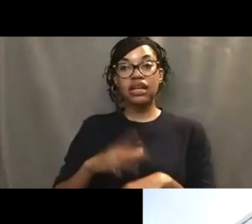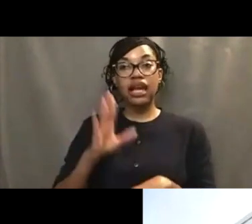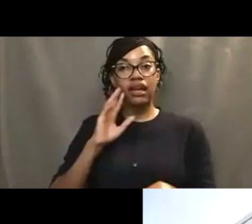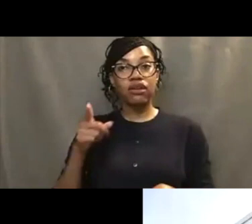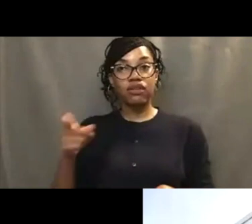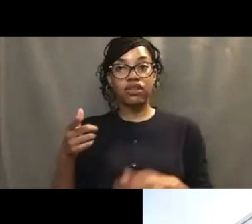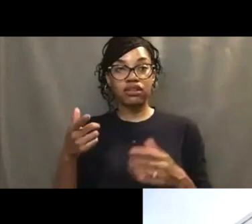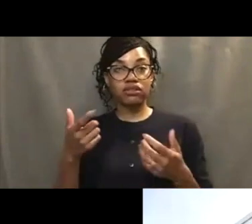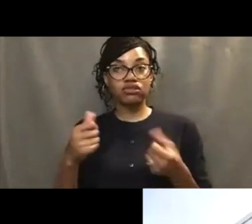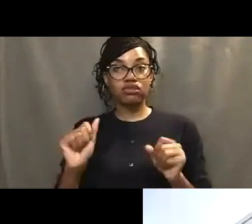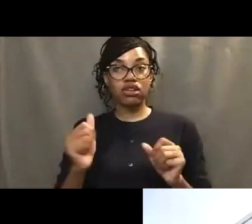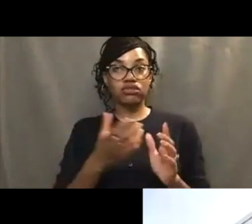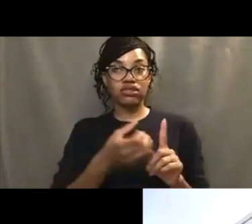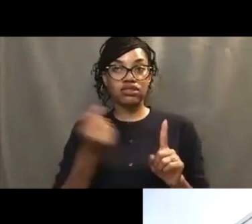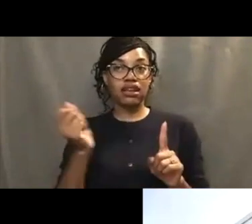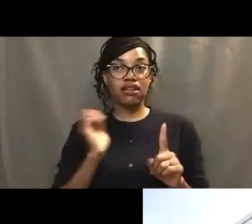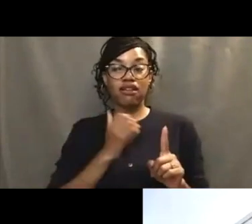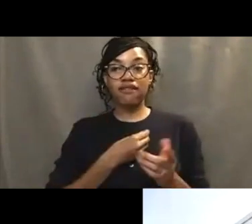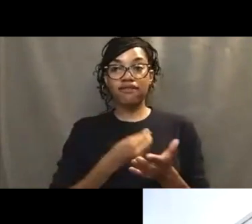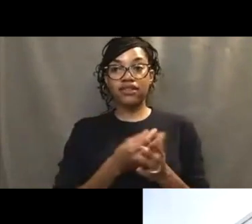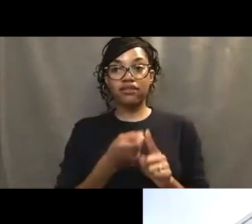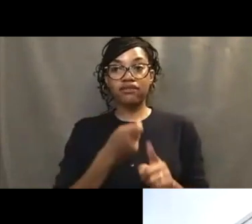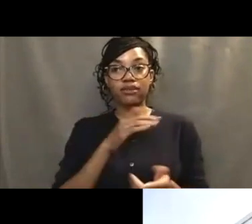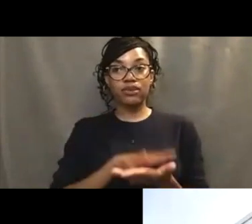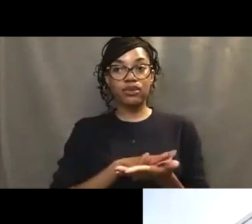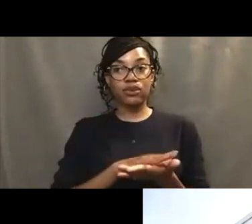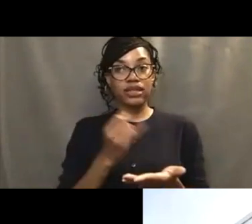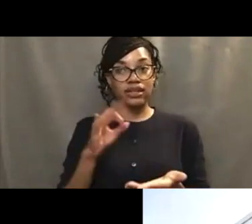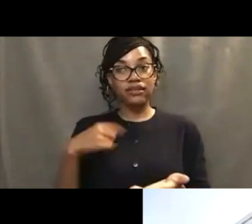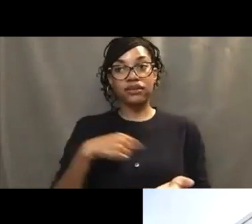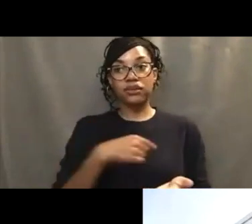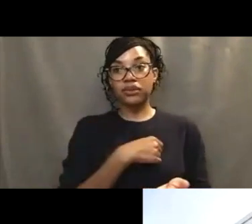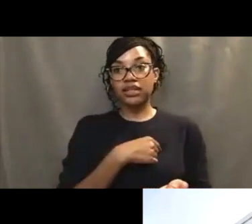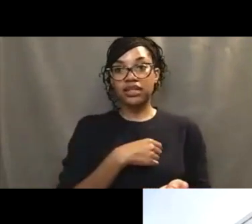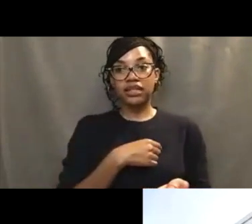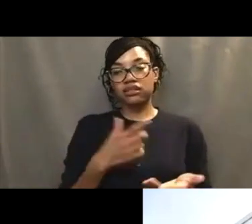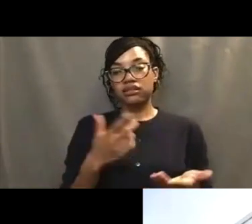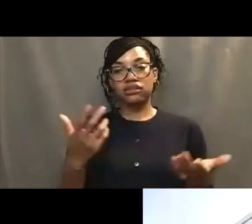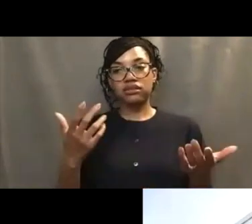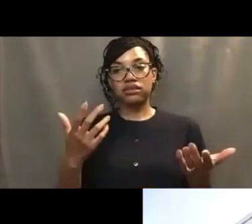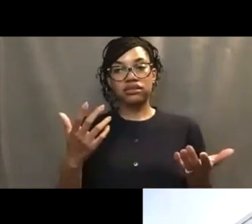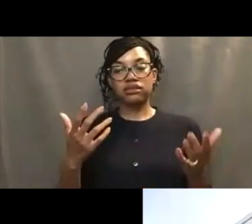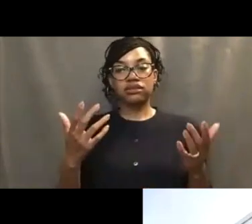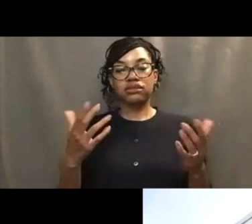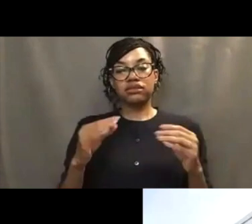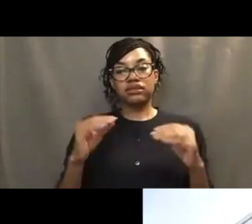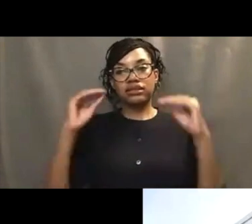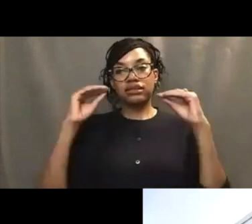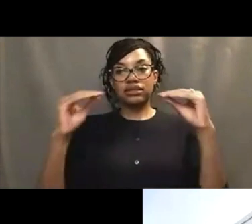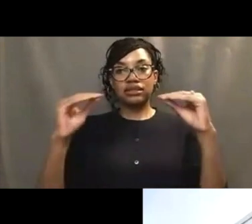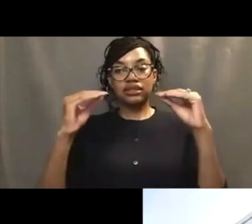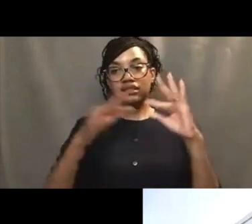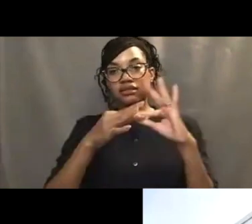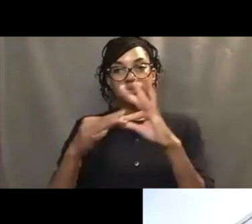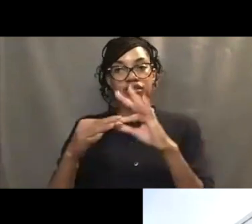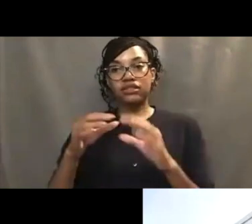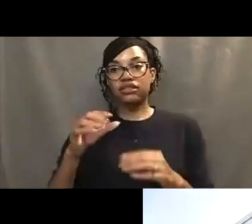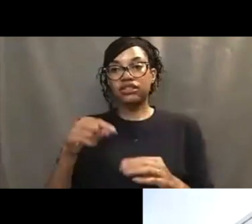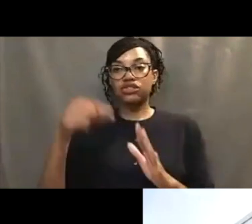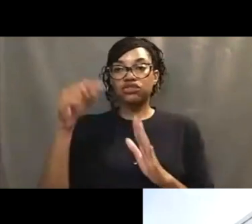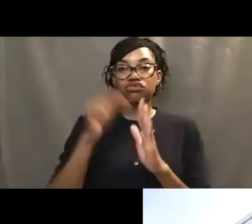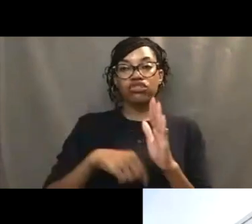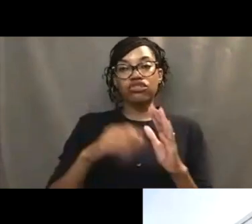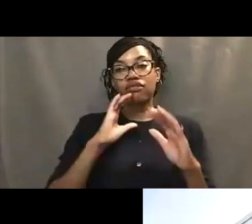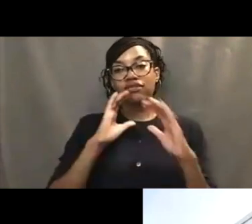take our funding from our schools if we engage on critical conversations